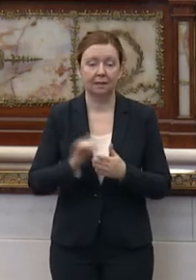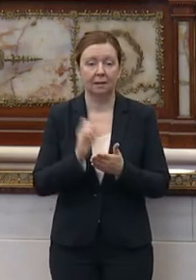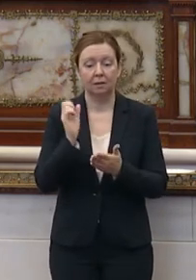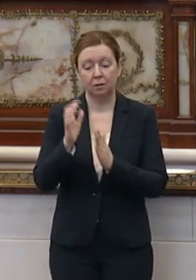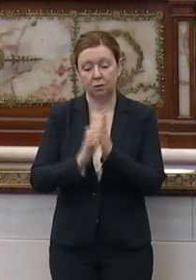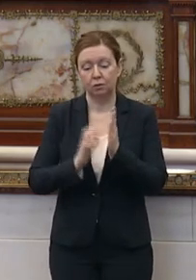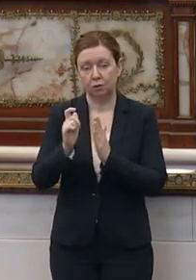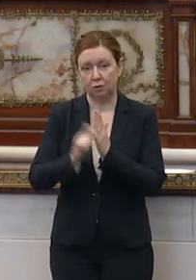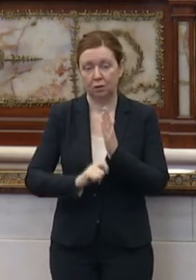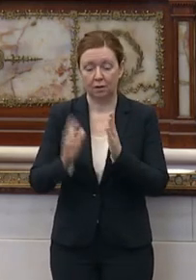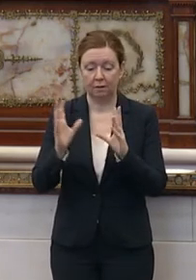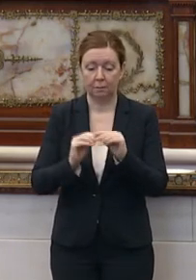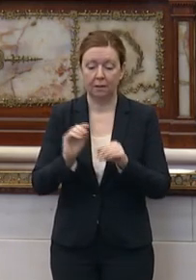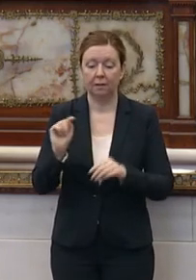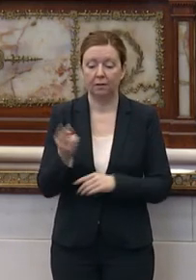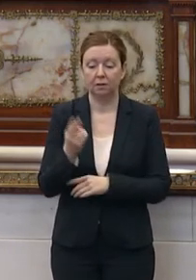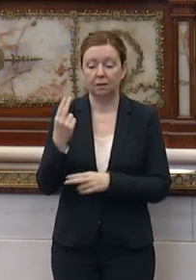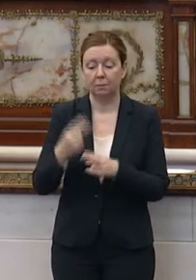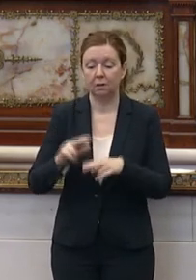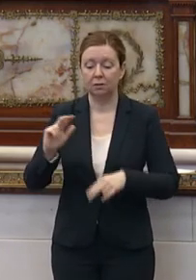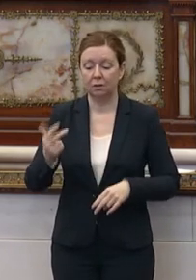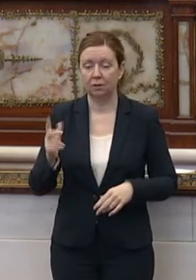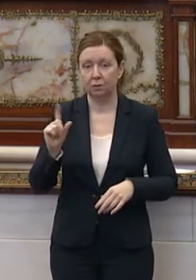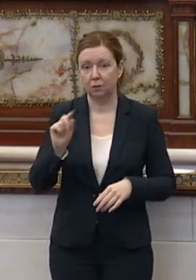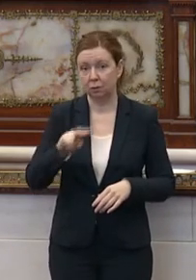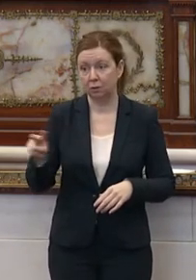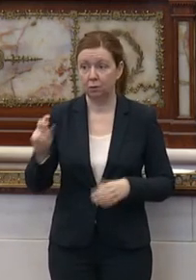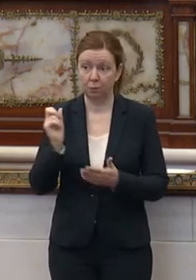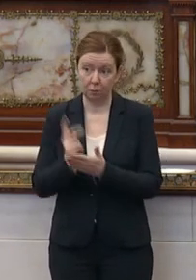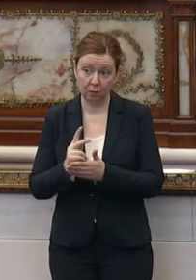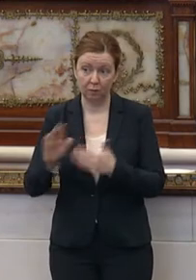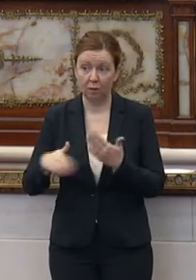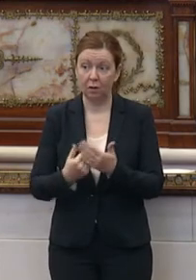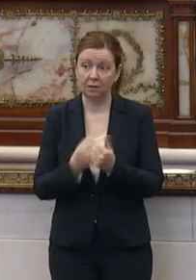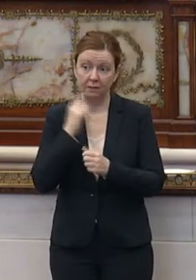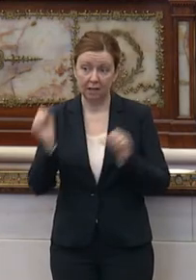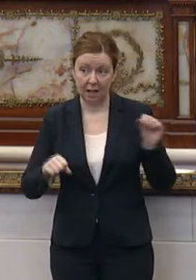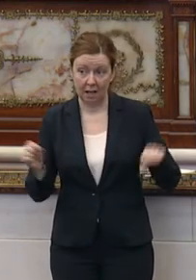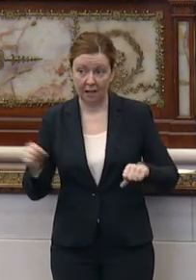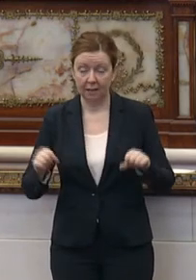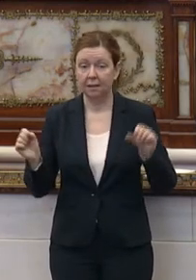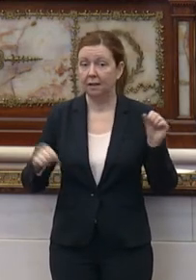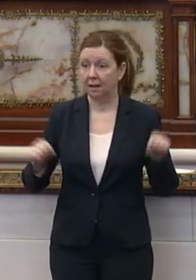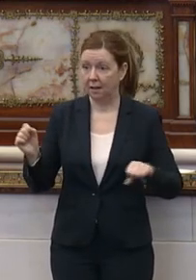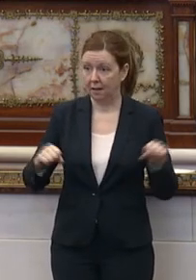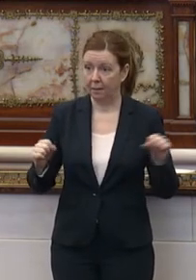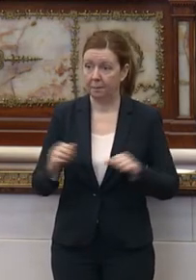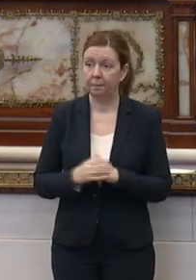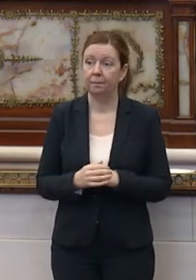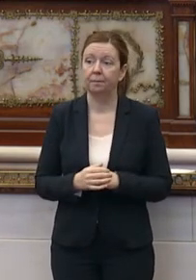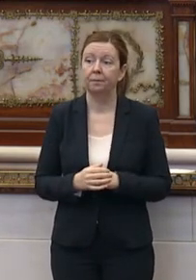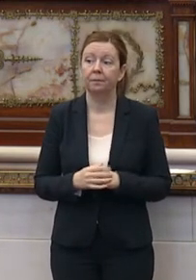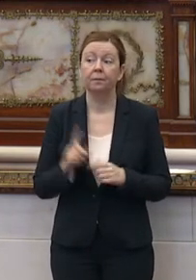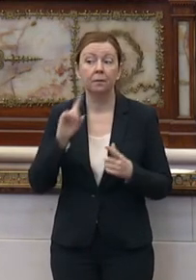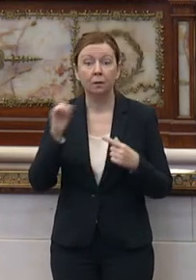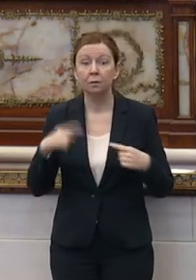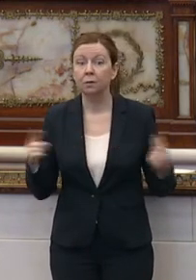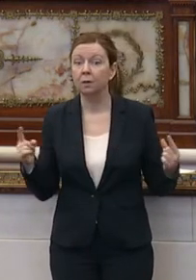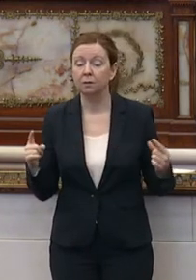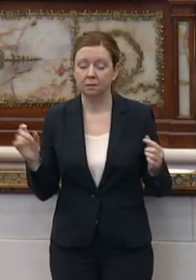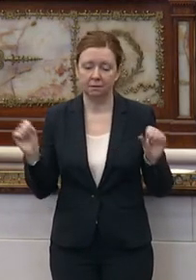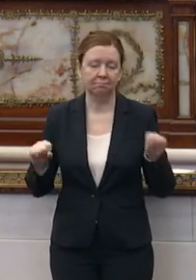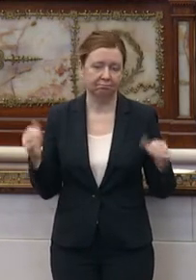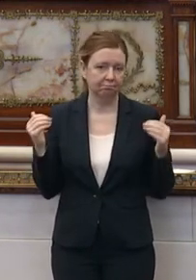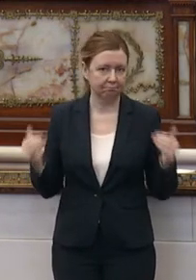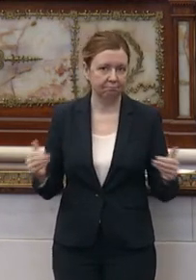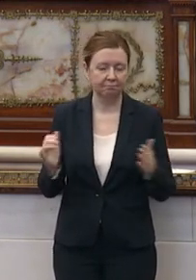that the Journal of the Meeting of Thursday, March 3rd, 2022 stand approved. All in favor indicate by saying aye. Aye. Aye. Aye. Those